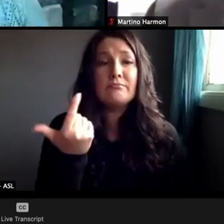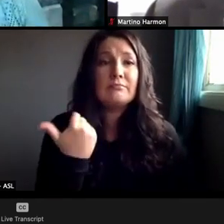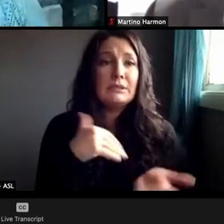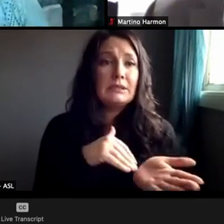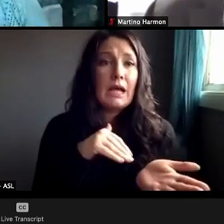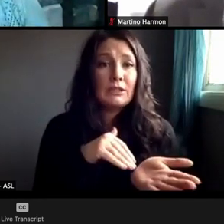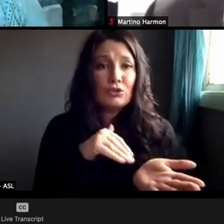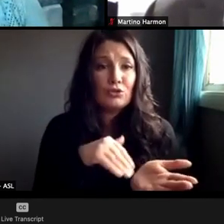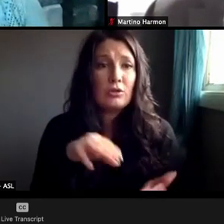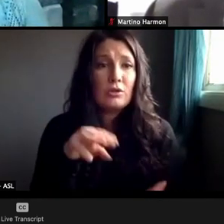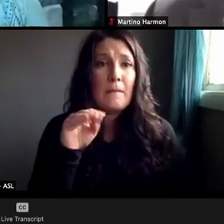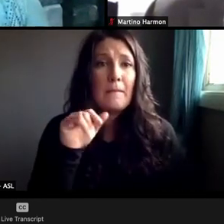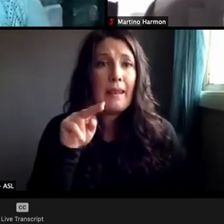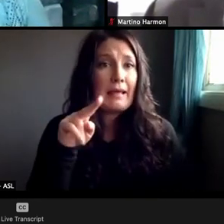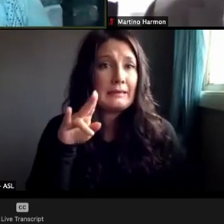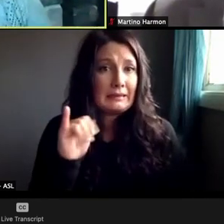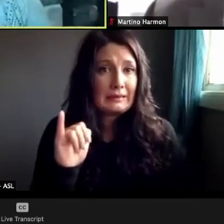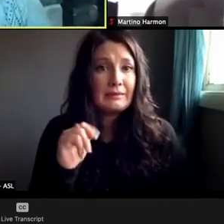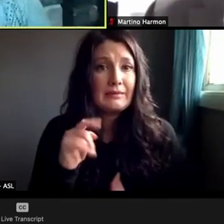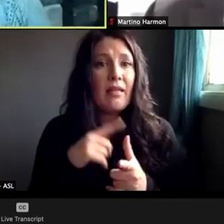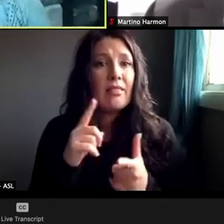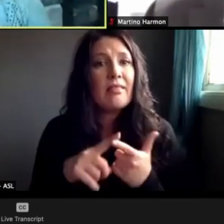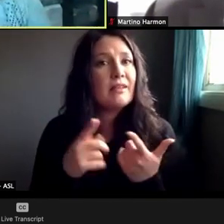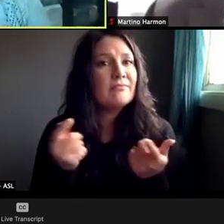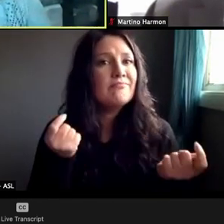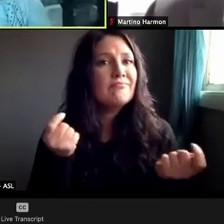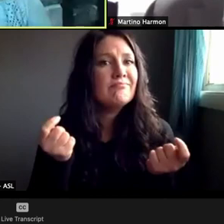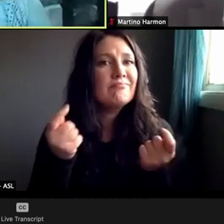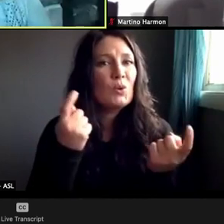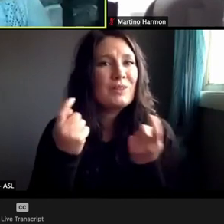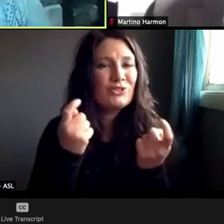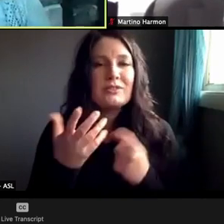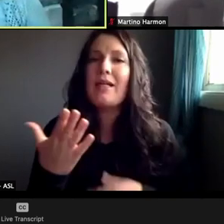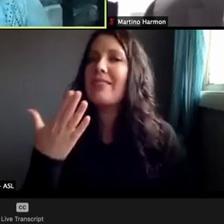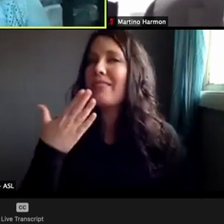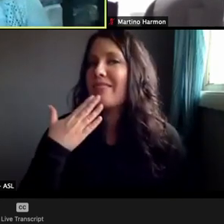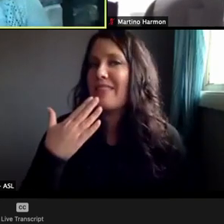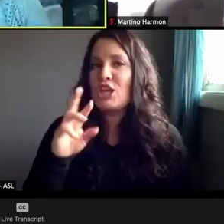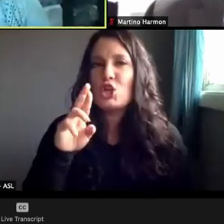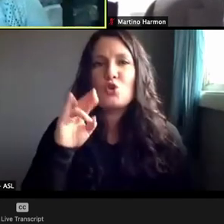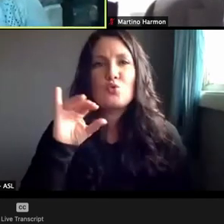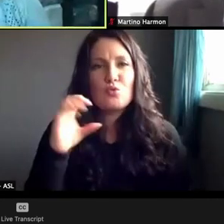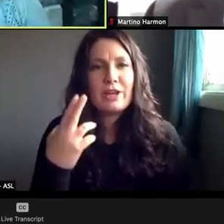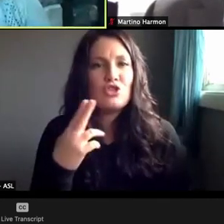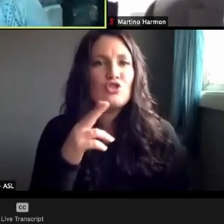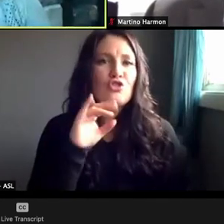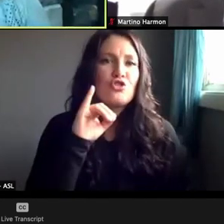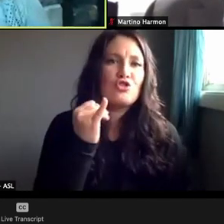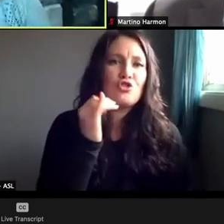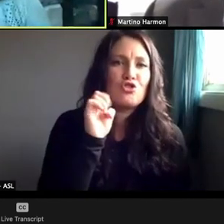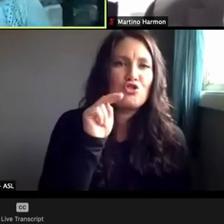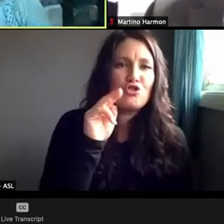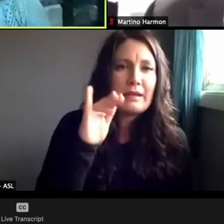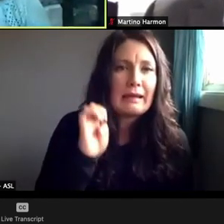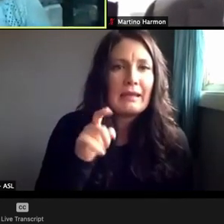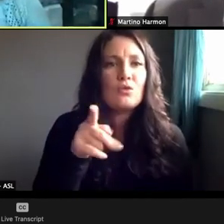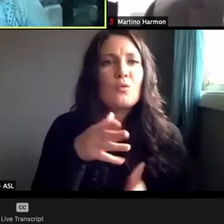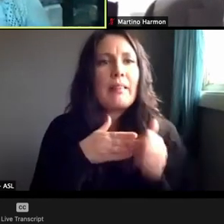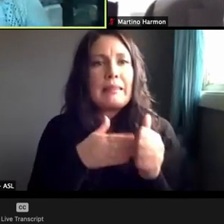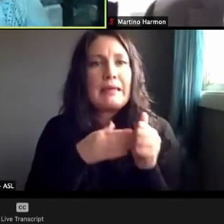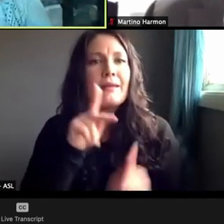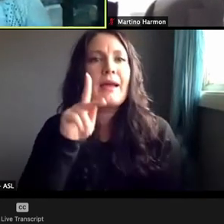then moderate questions. Yeah, thank you. And thank you, Rich, Jenny, for your leadership during this extraordinary year. And Kelsey,